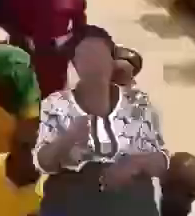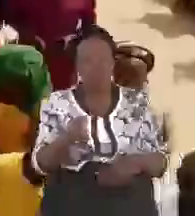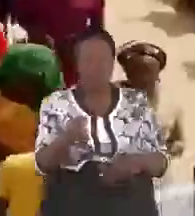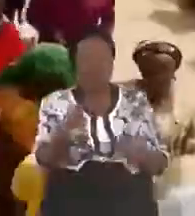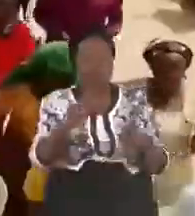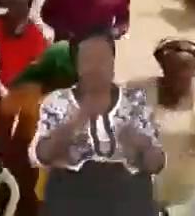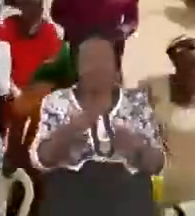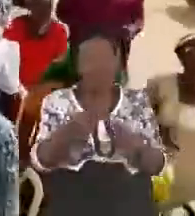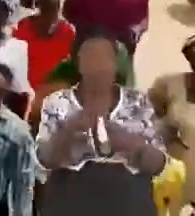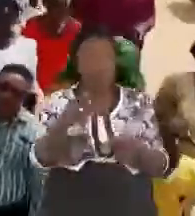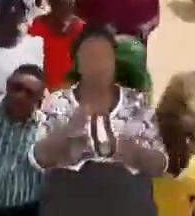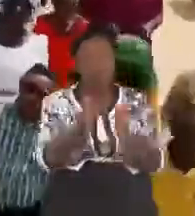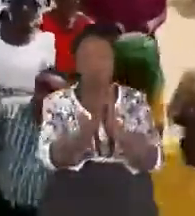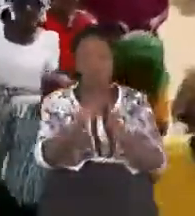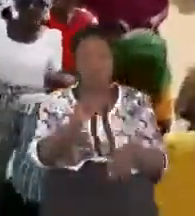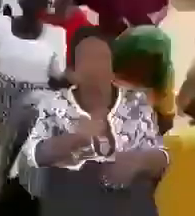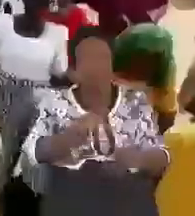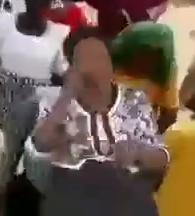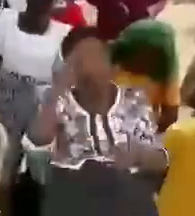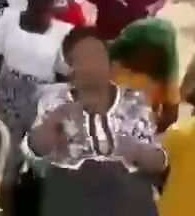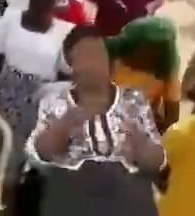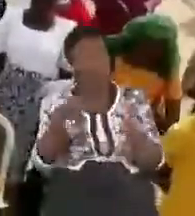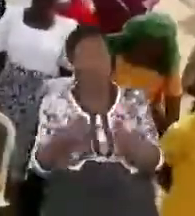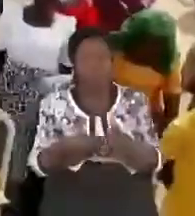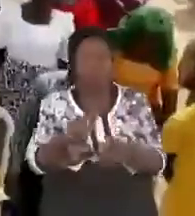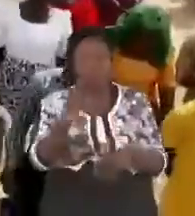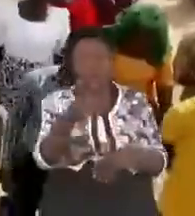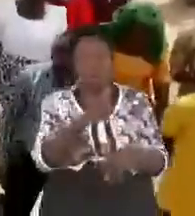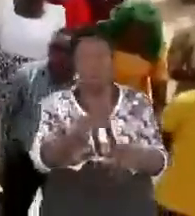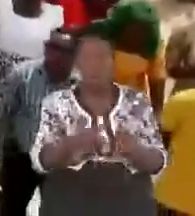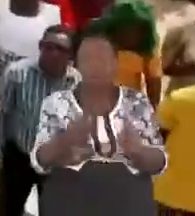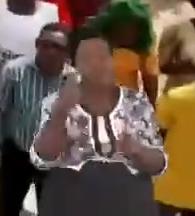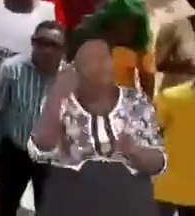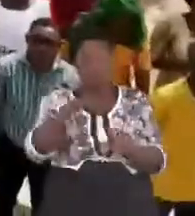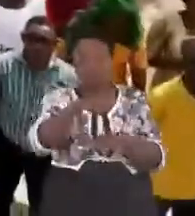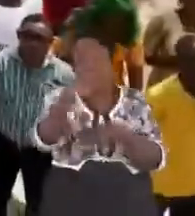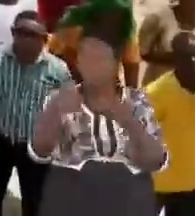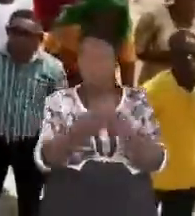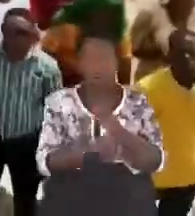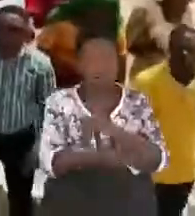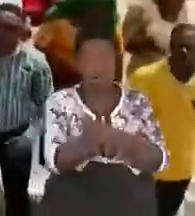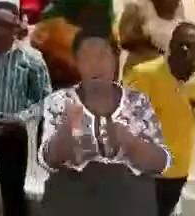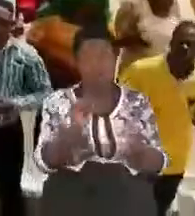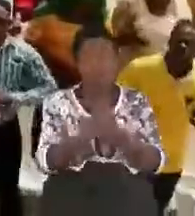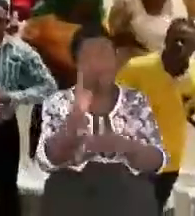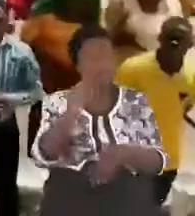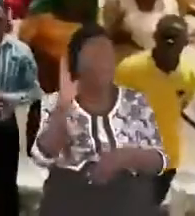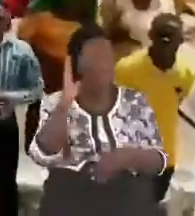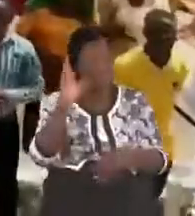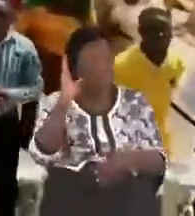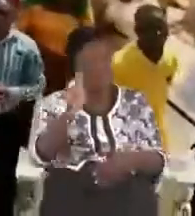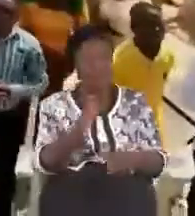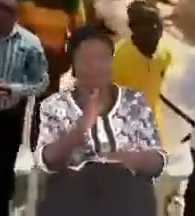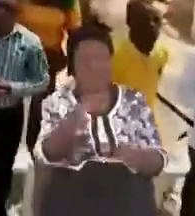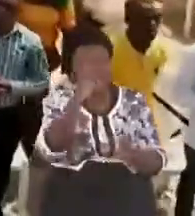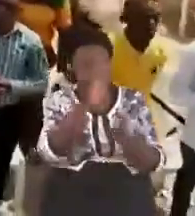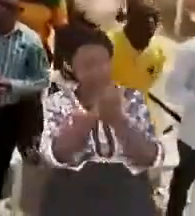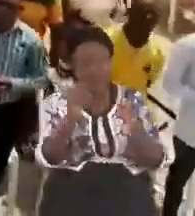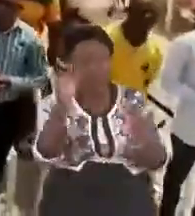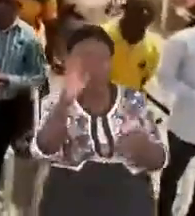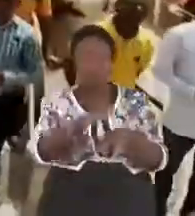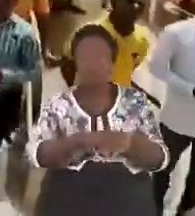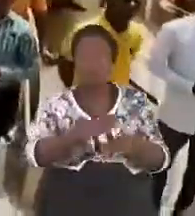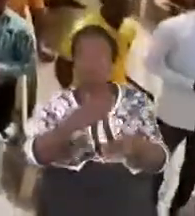for these alone, but for all them that shall believe on my name.